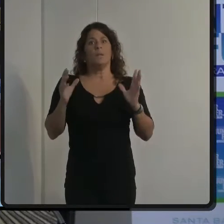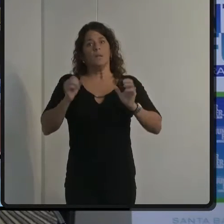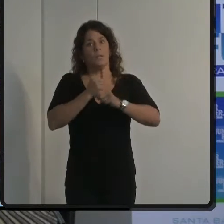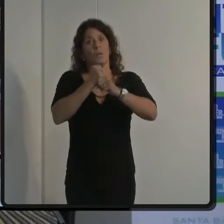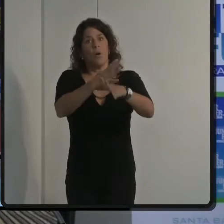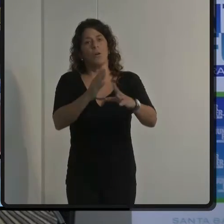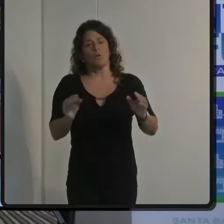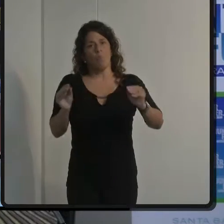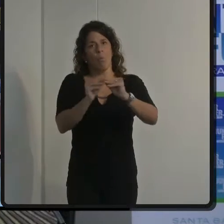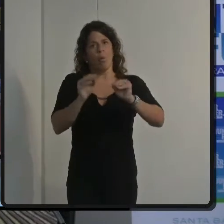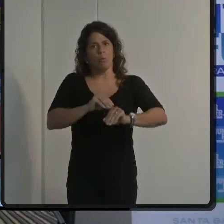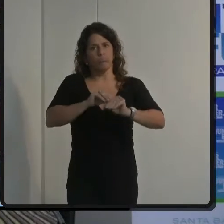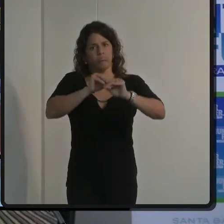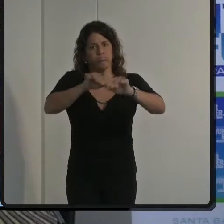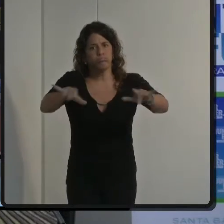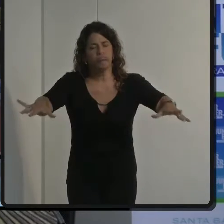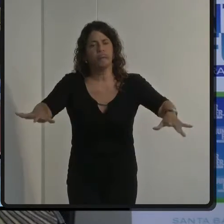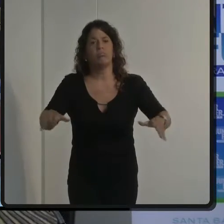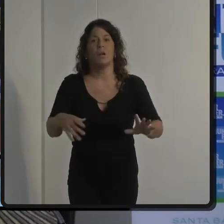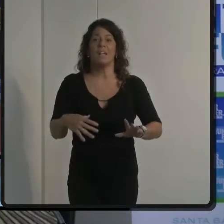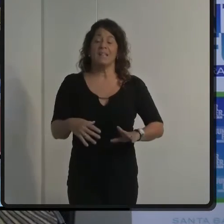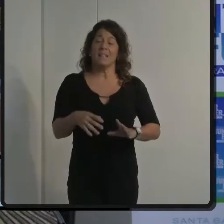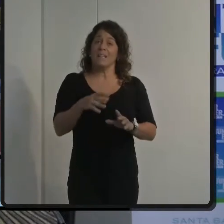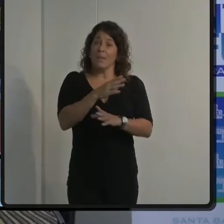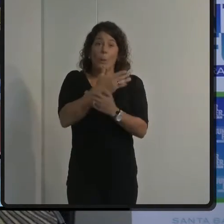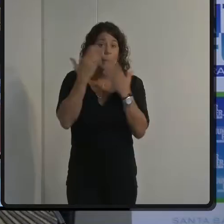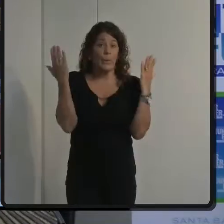spread, even as an asymptomatic carrier.